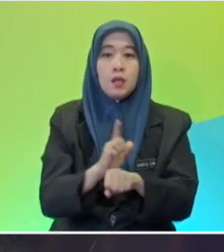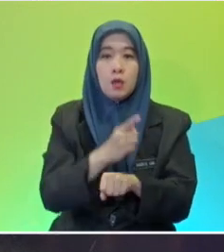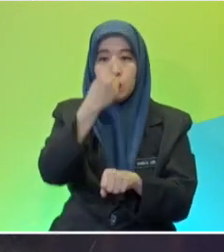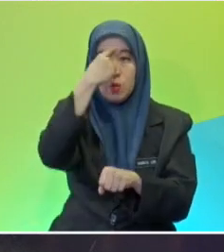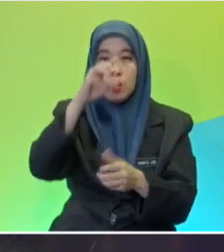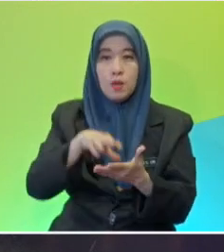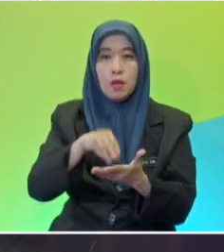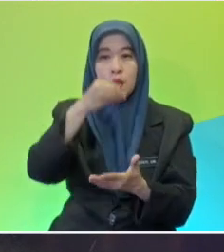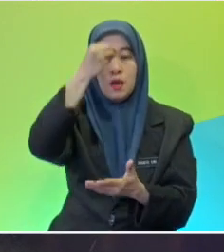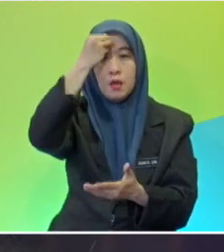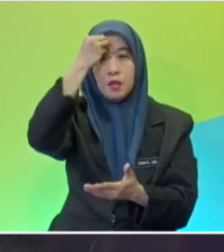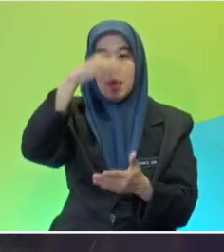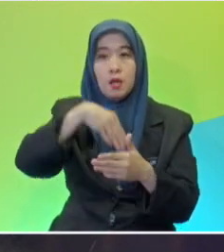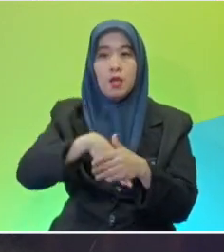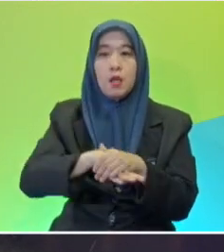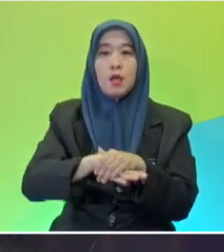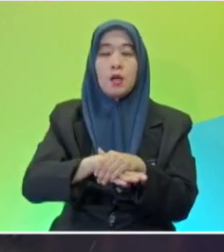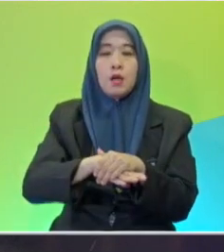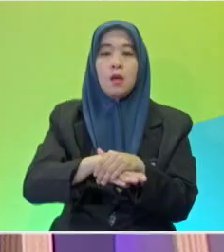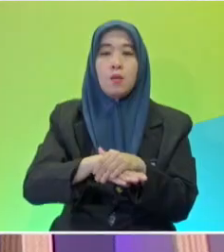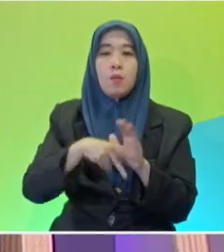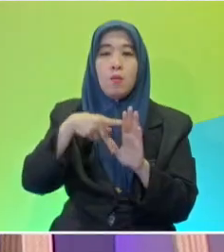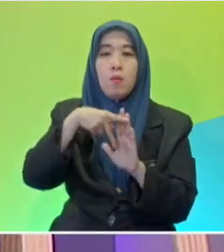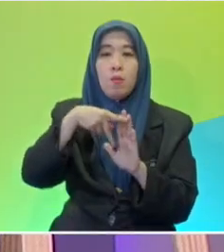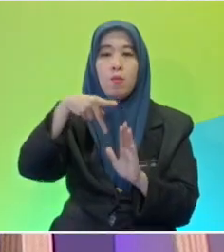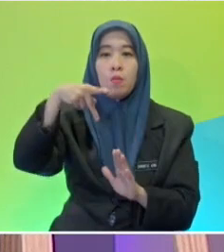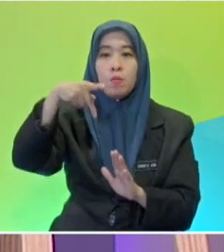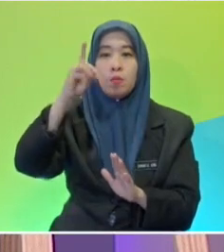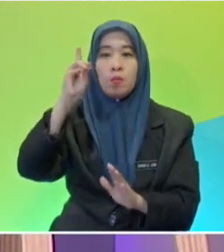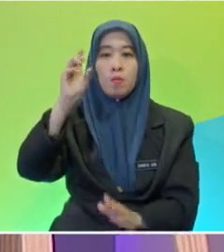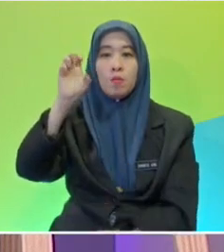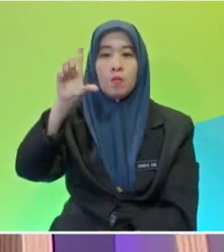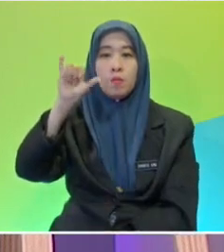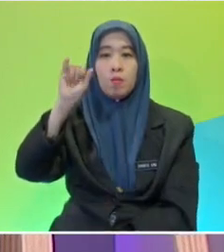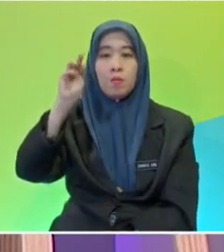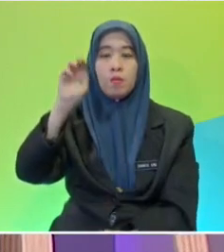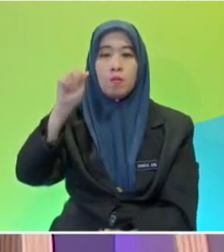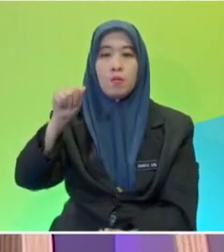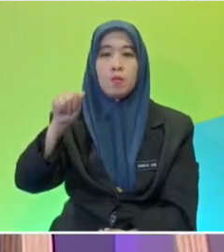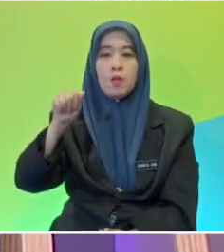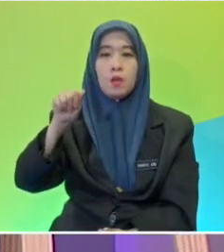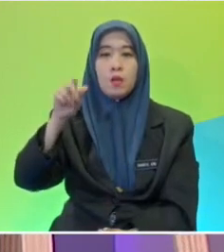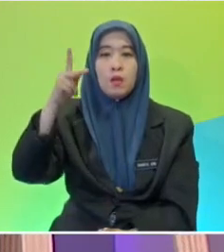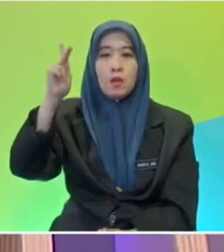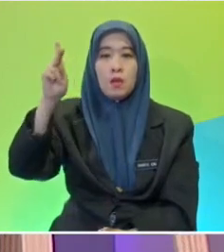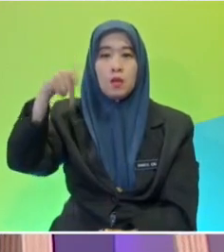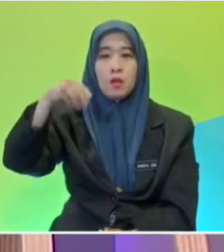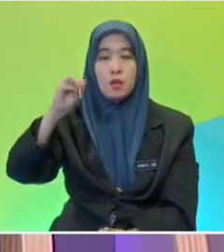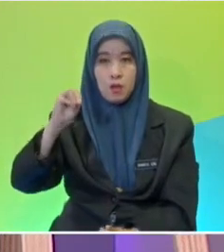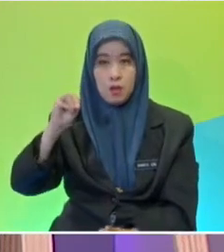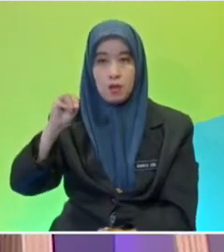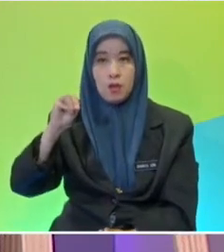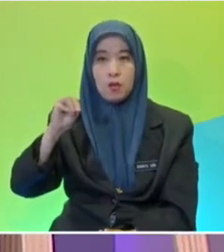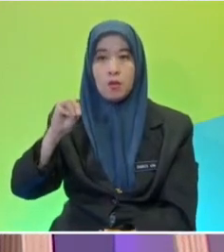call learning exercises, from where can I get it from? Yeah, Delima KPM website. If you want to get it, so you can go to the Delima